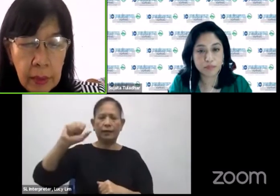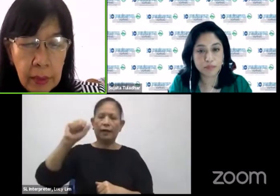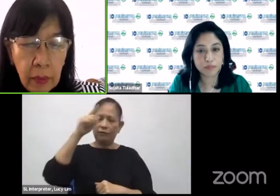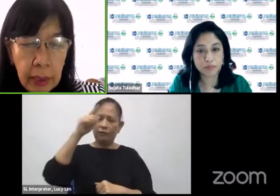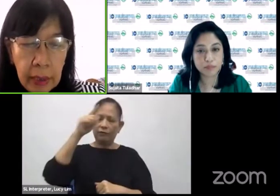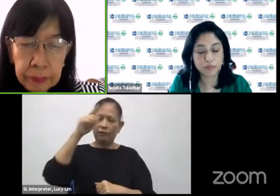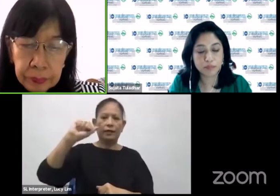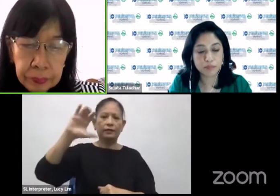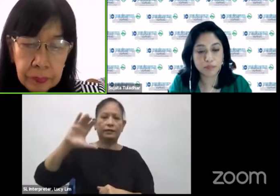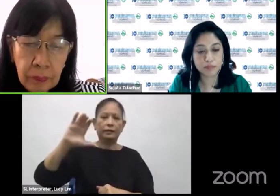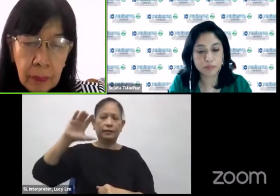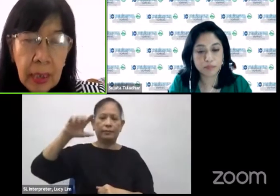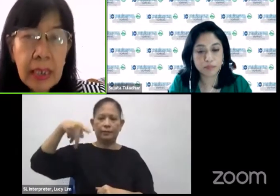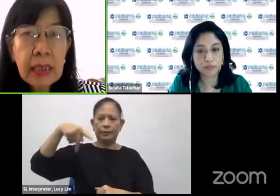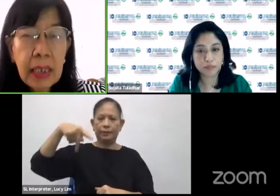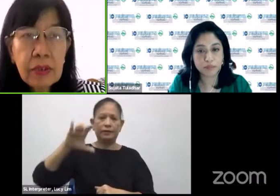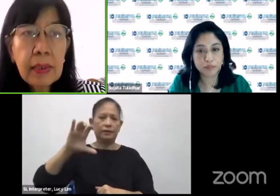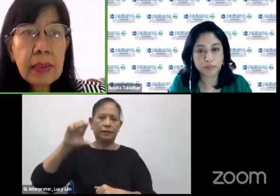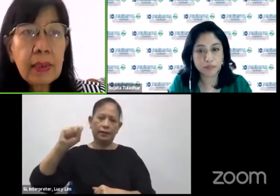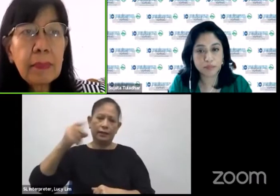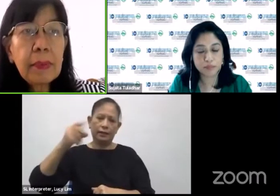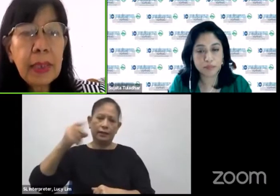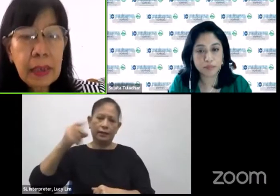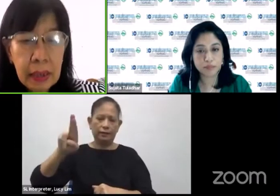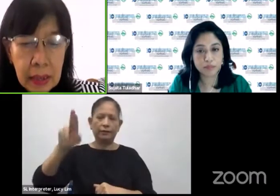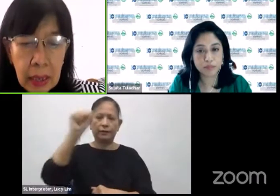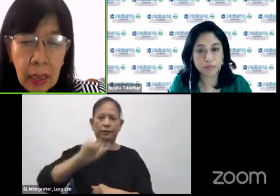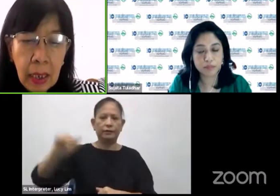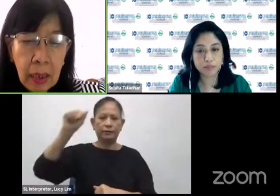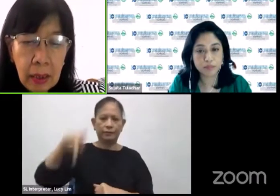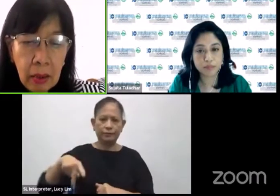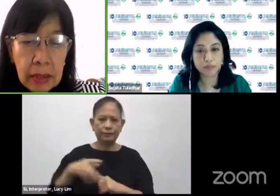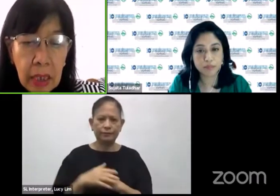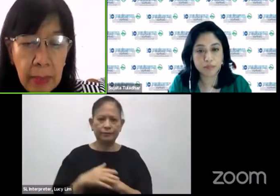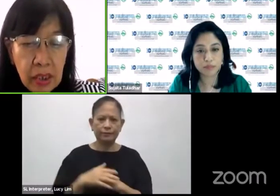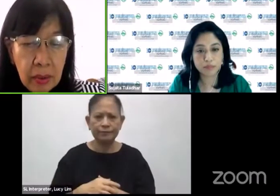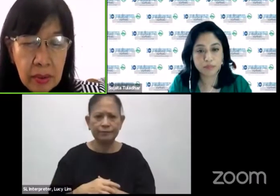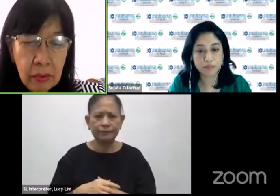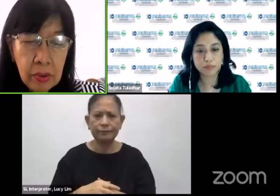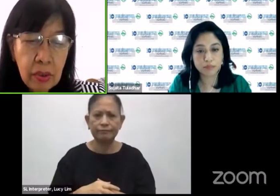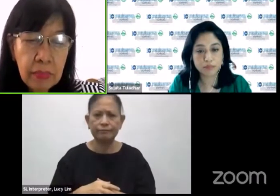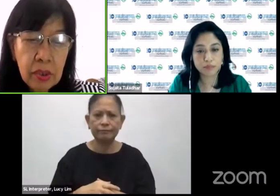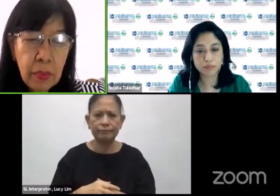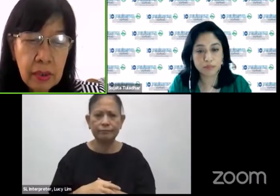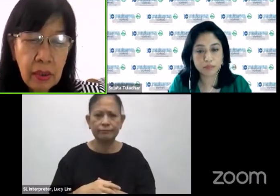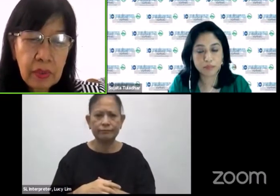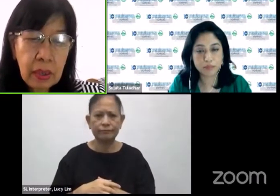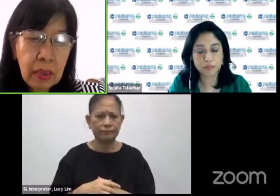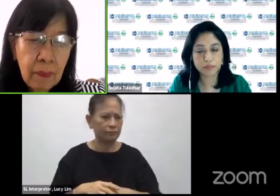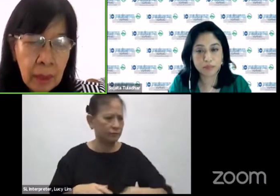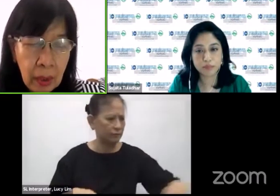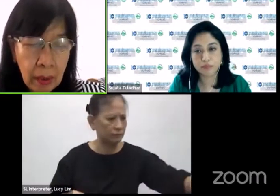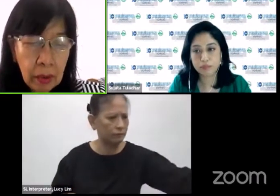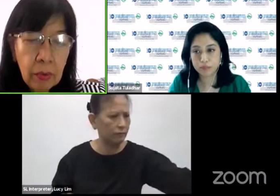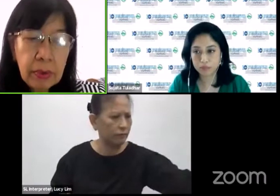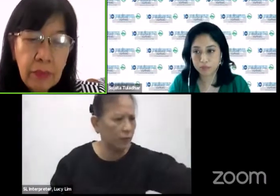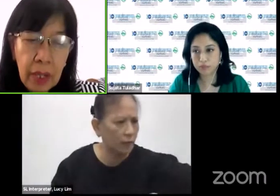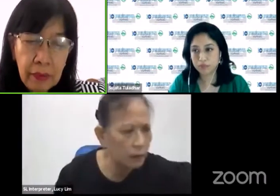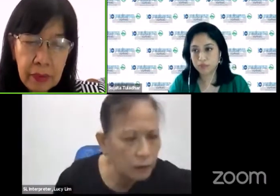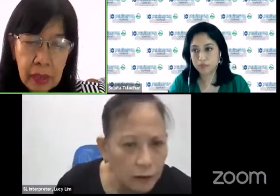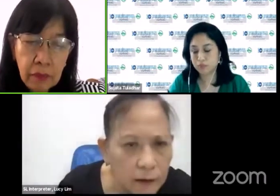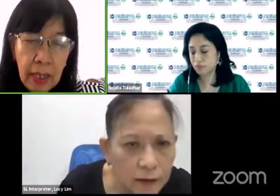all may be aware, as countries implemented lockdown measures to stop the spread of the